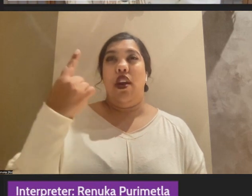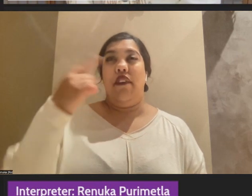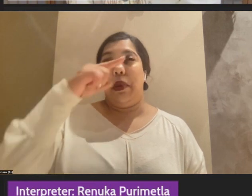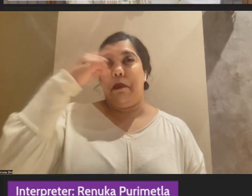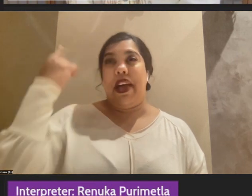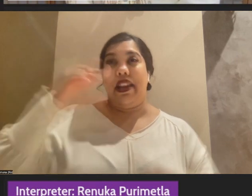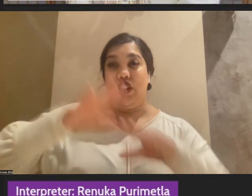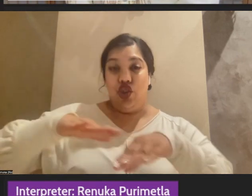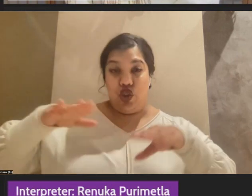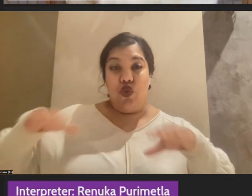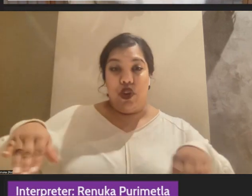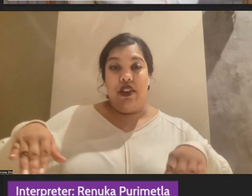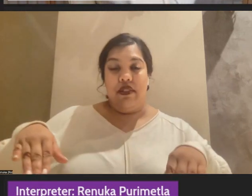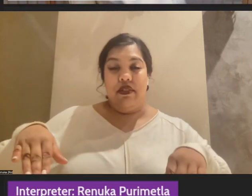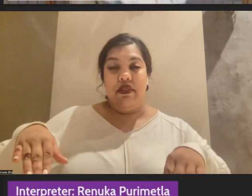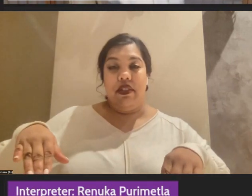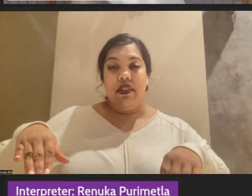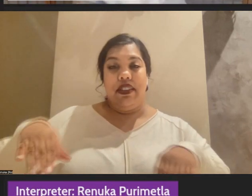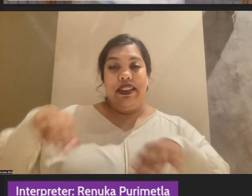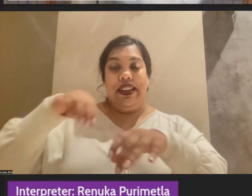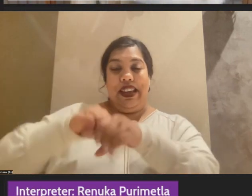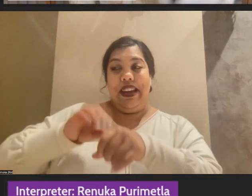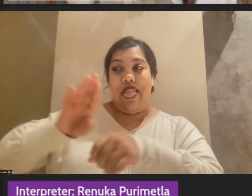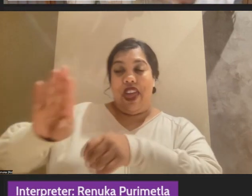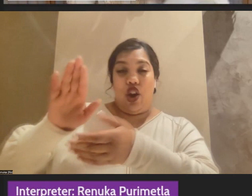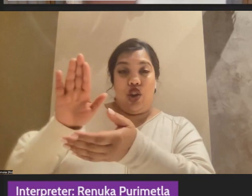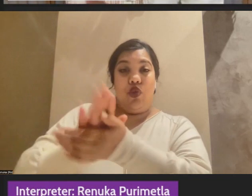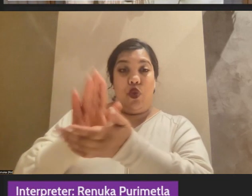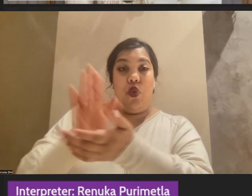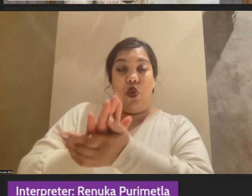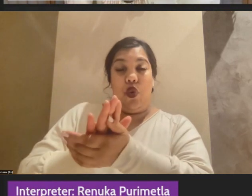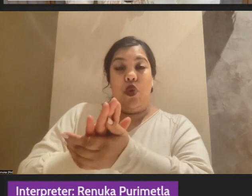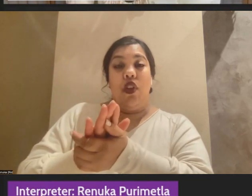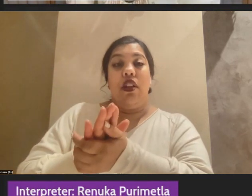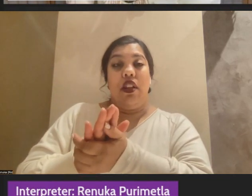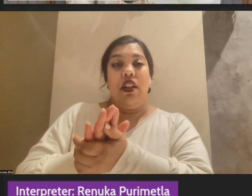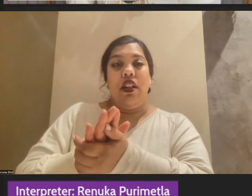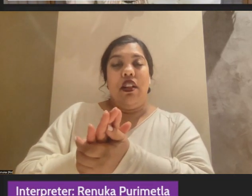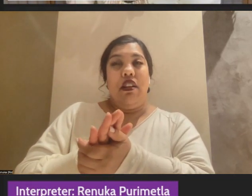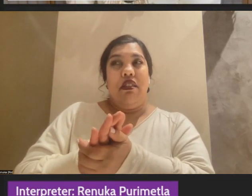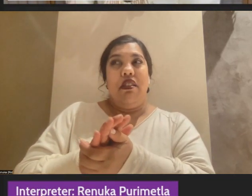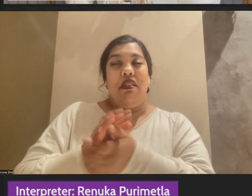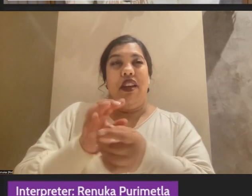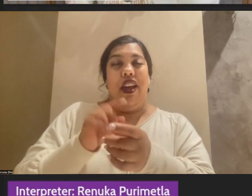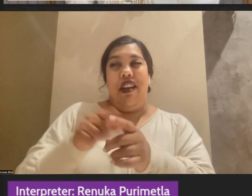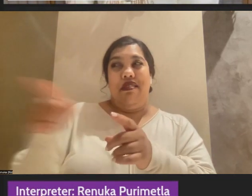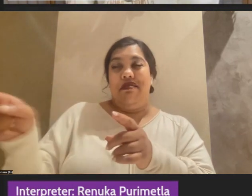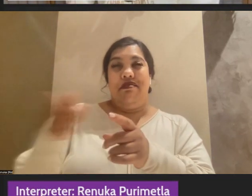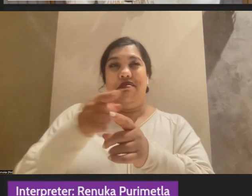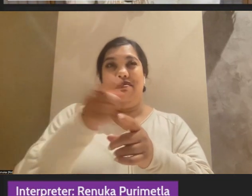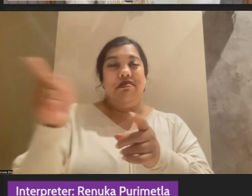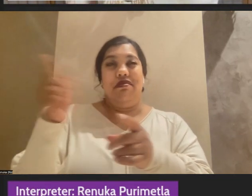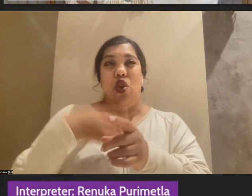How am I supposed to now be so for this while they're spitting on me, calling me a